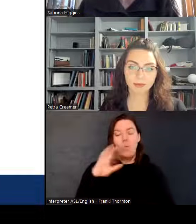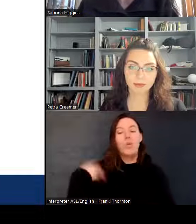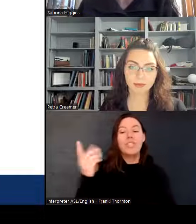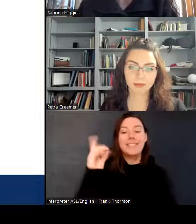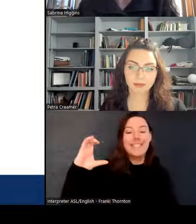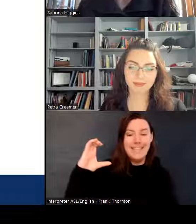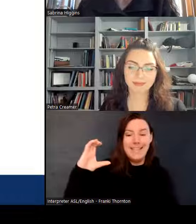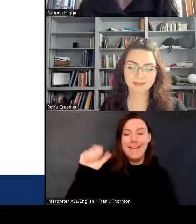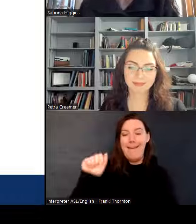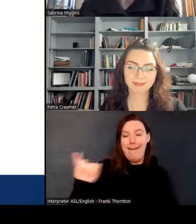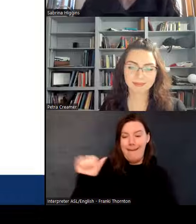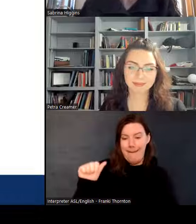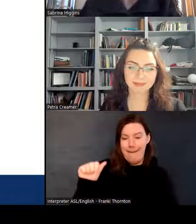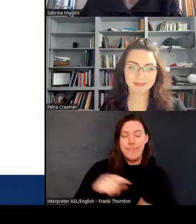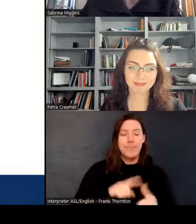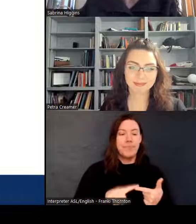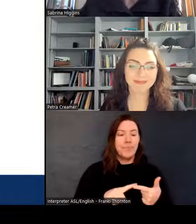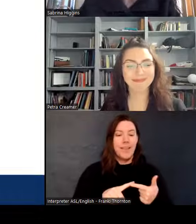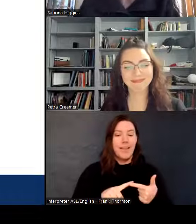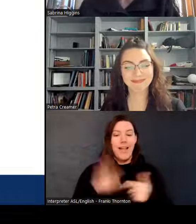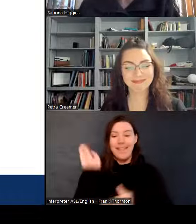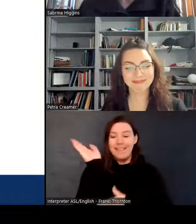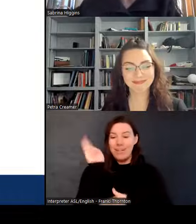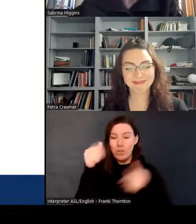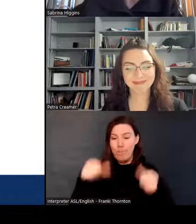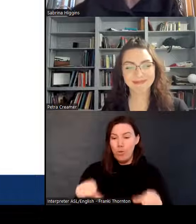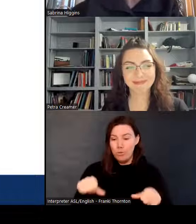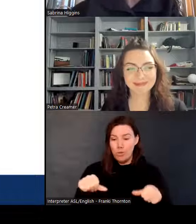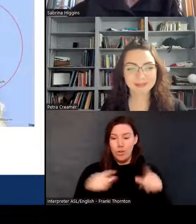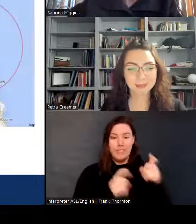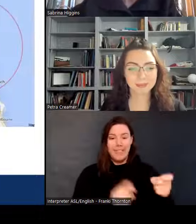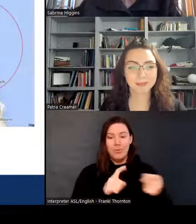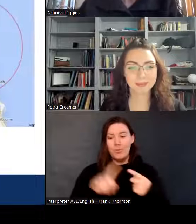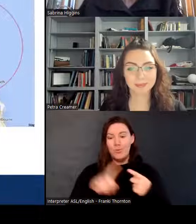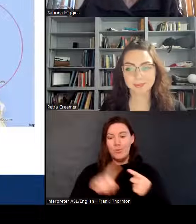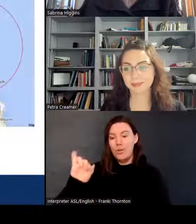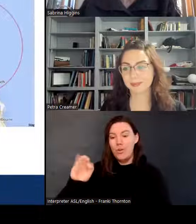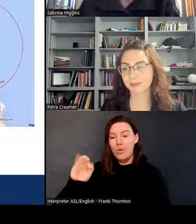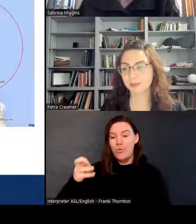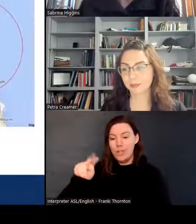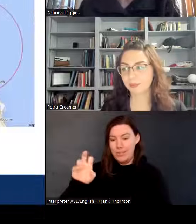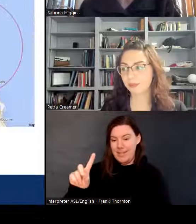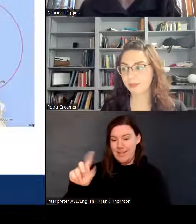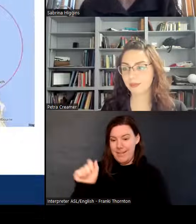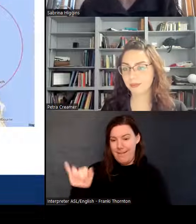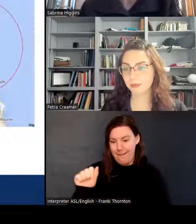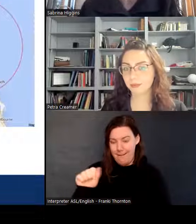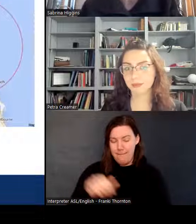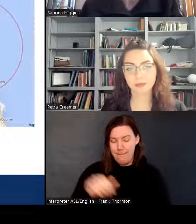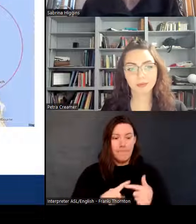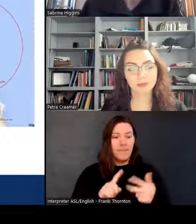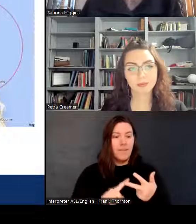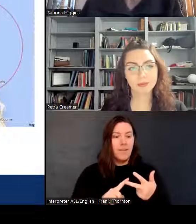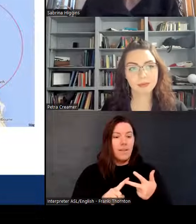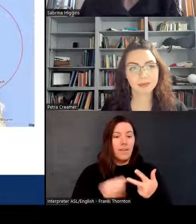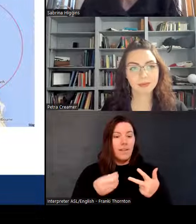Lecture Poster Award, which we gave to the Richmond Society. And the Golden Trowel Award